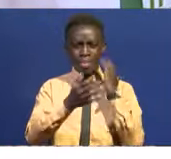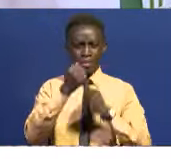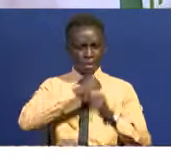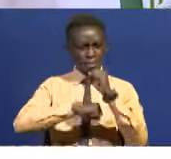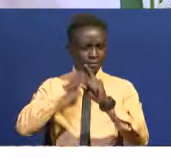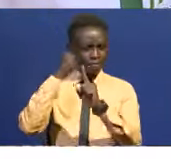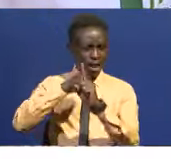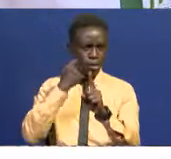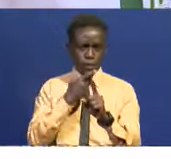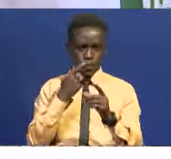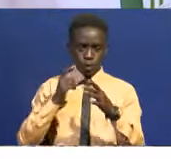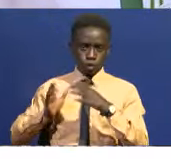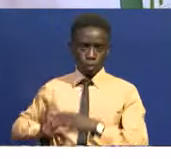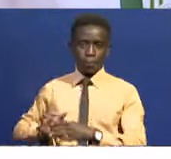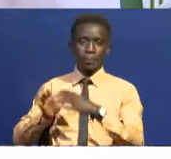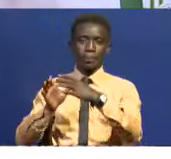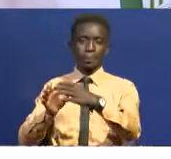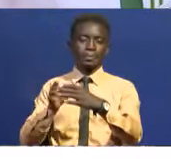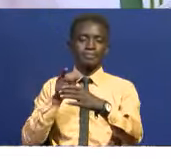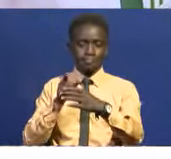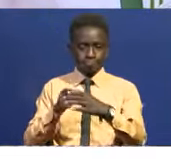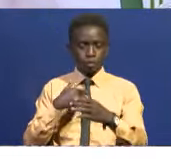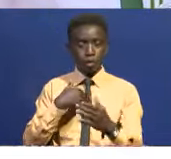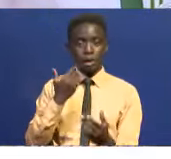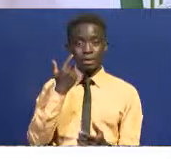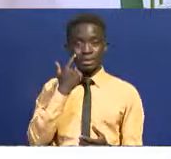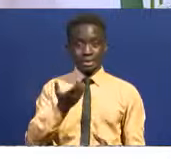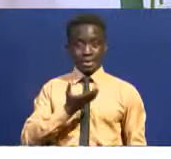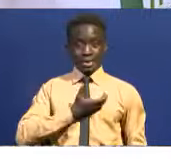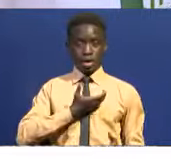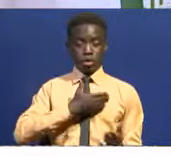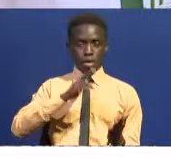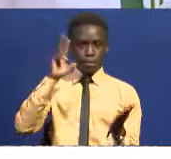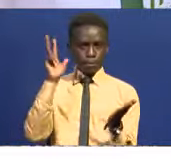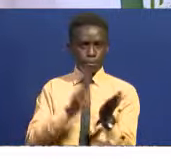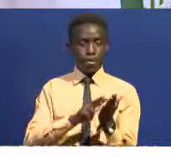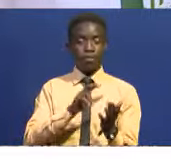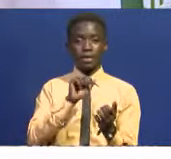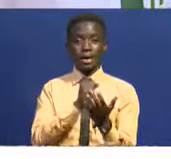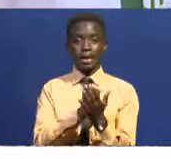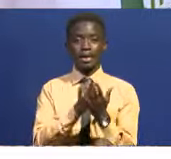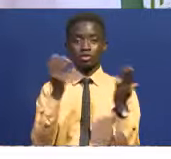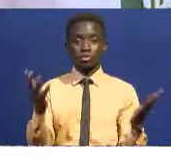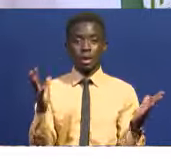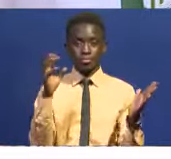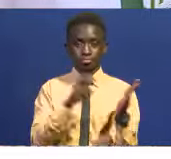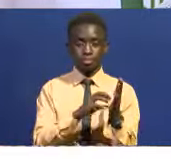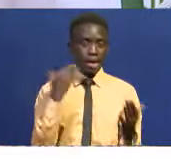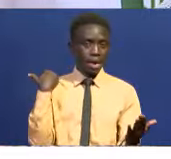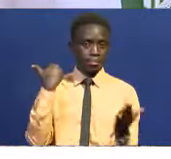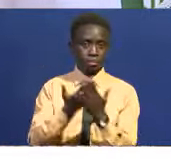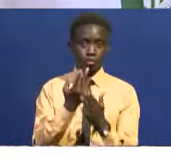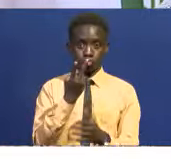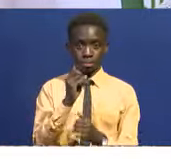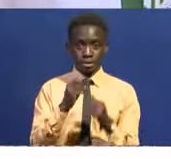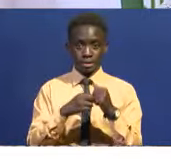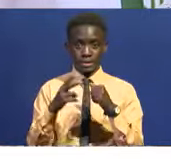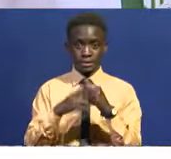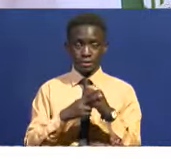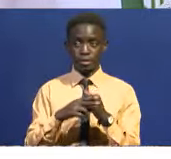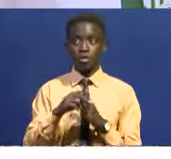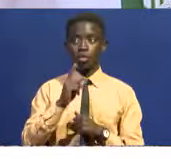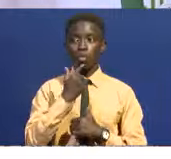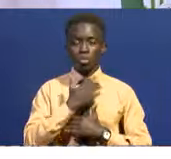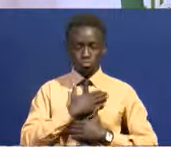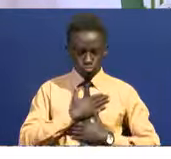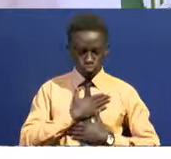the council has already approved gazettement up to 2017. We have screened all those people who were honored previously, and this is